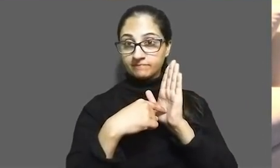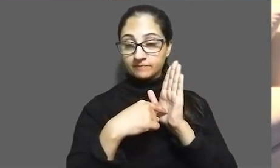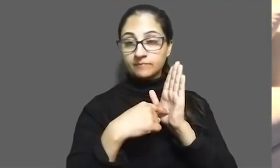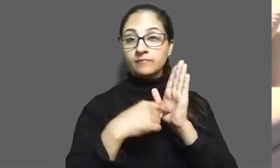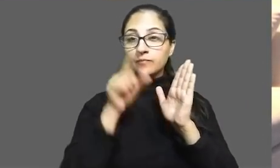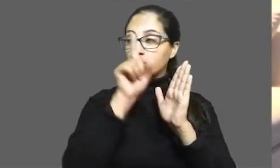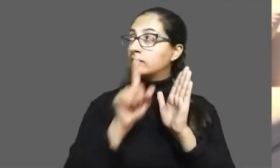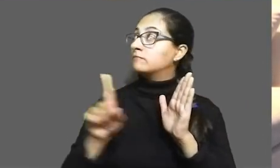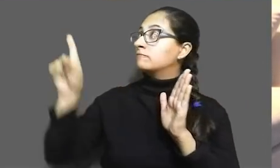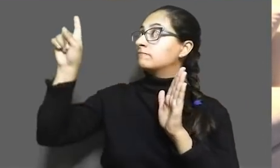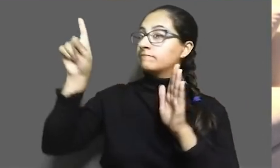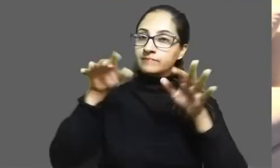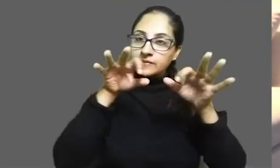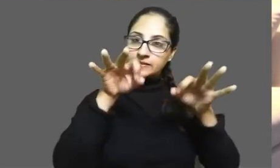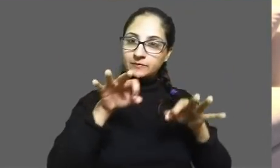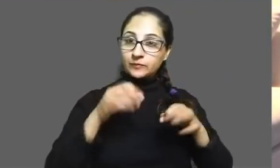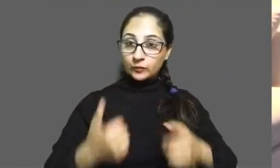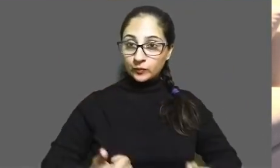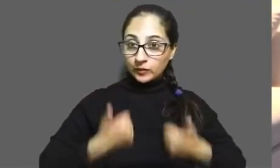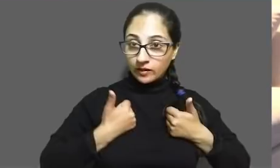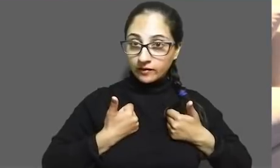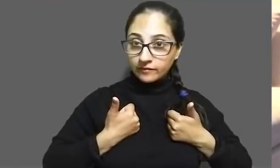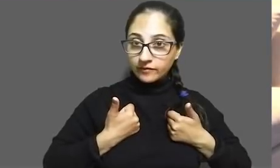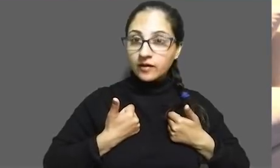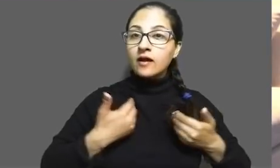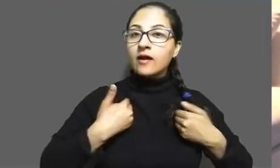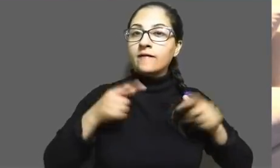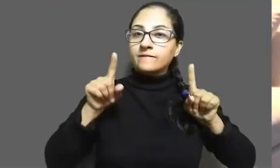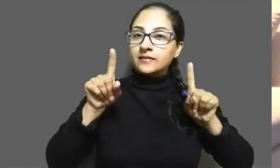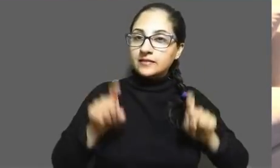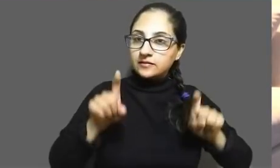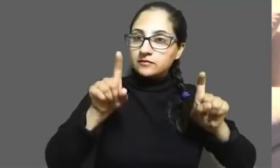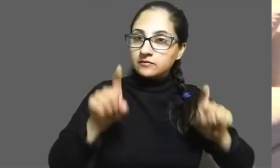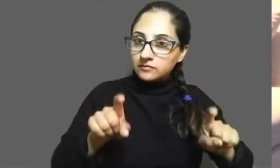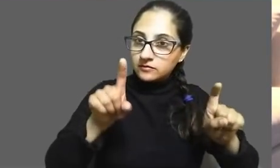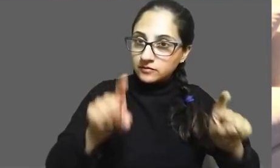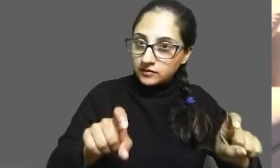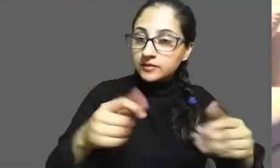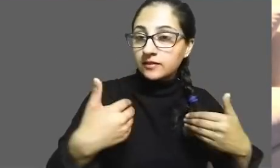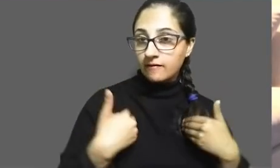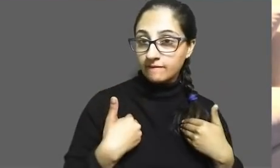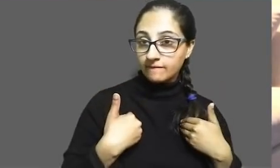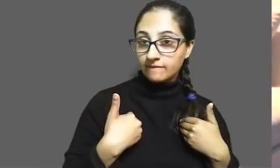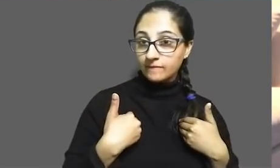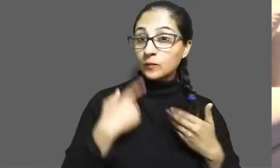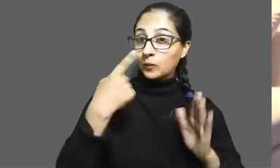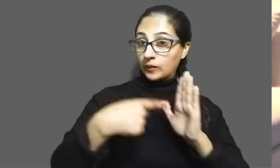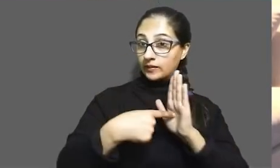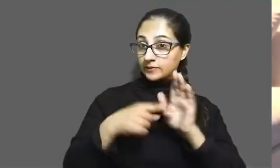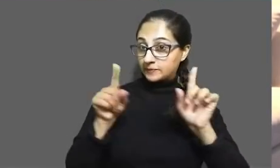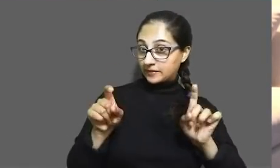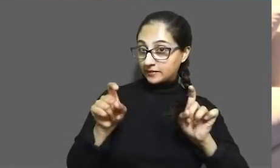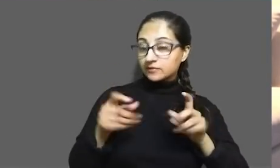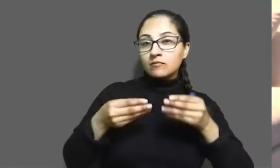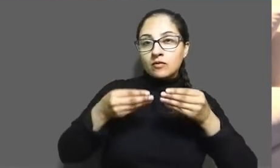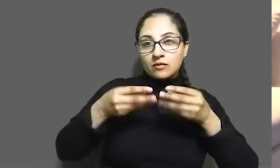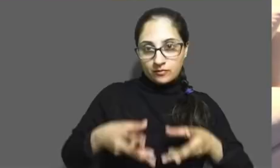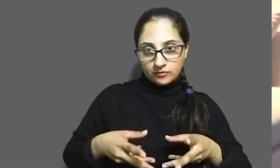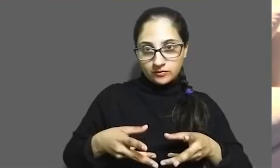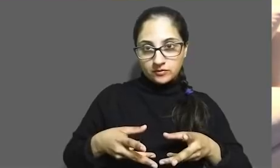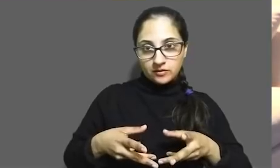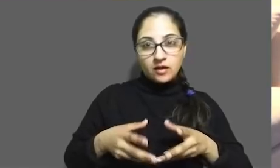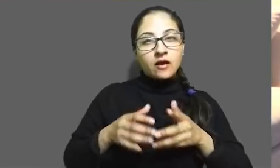Holy Quran many, many times. In Surah Al-Baqarah, Allah speaks of tests that He sets for